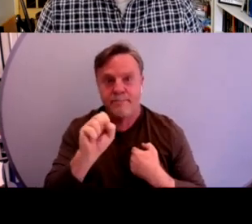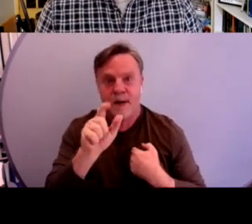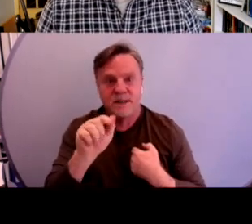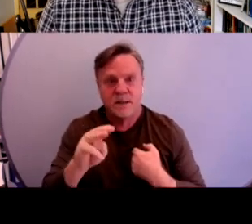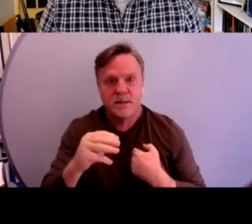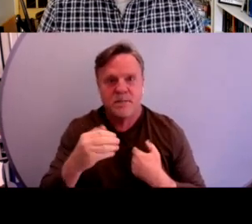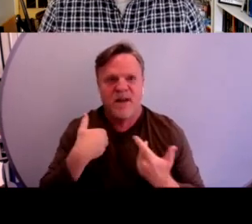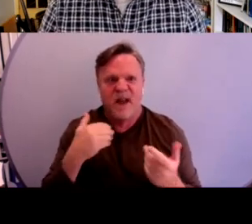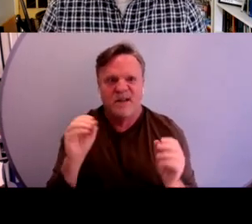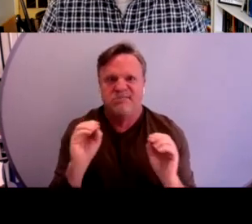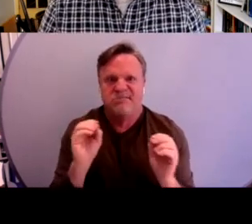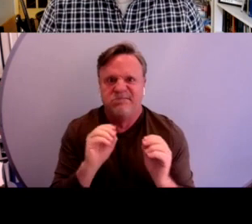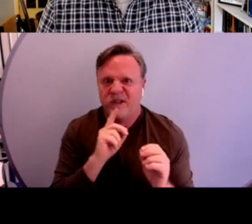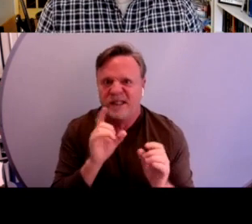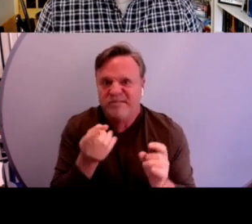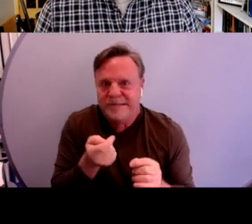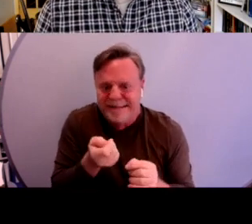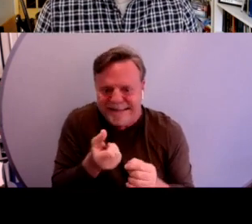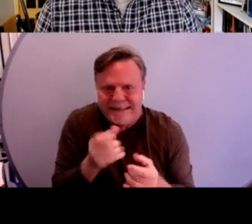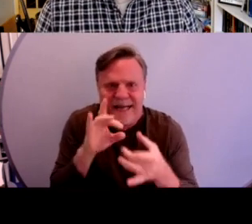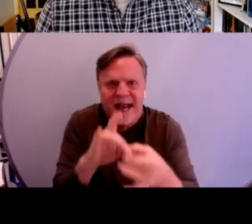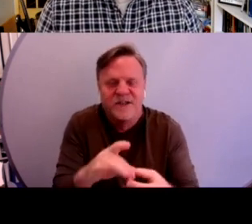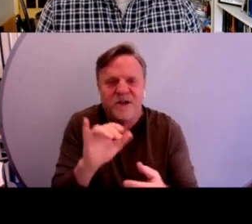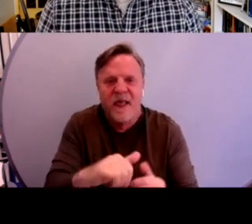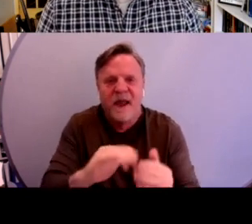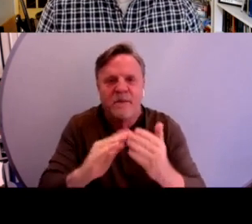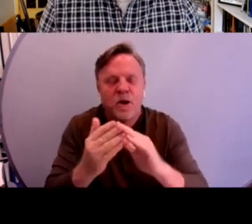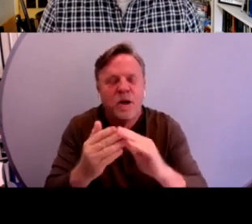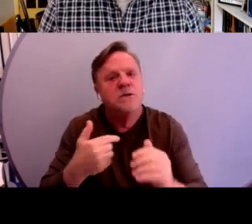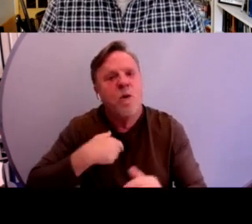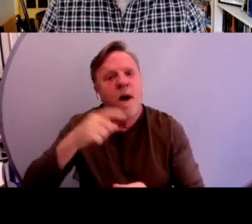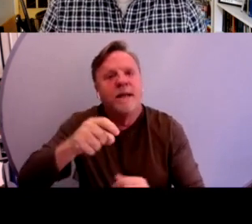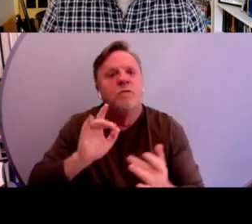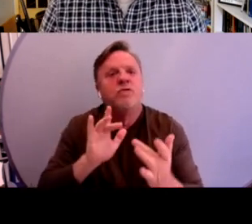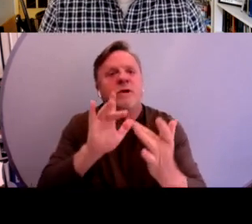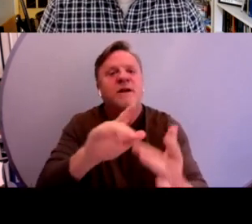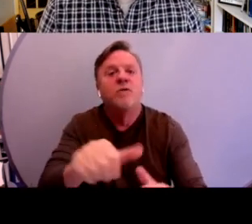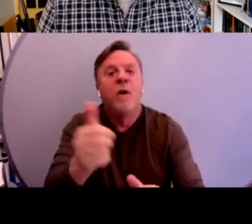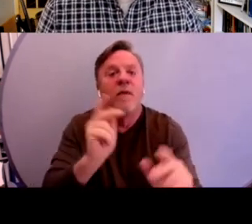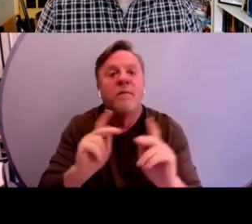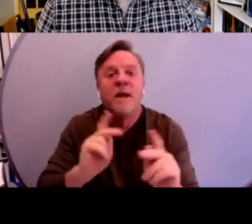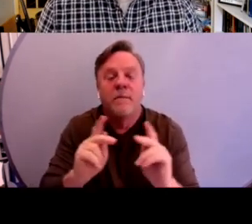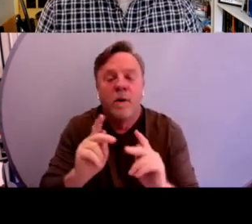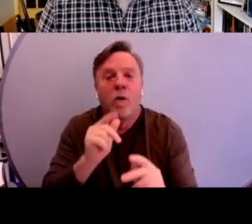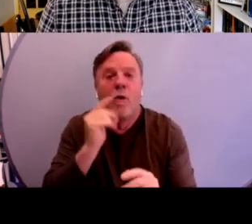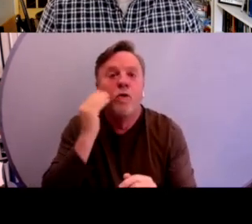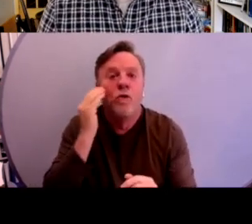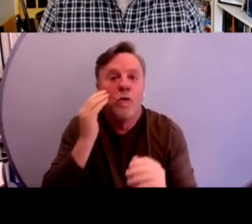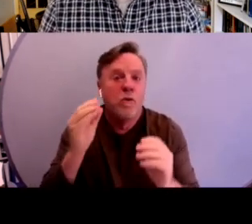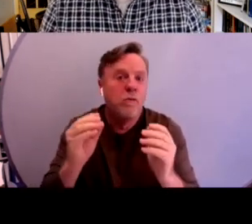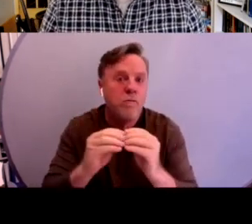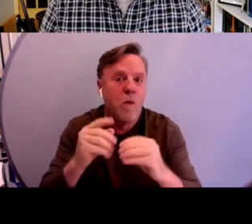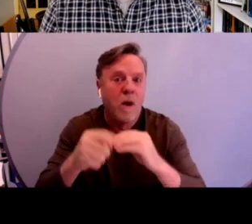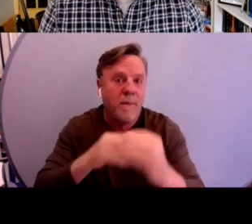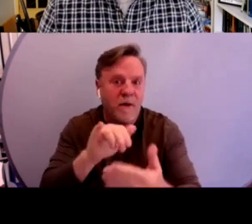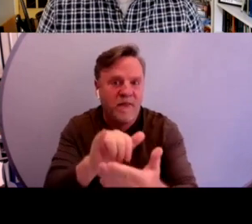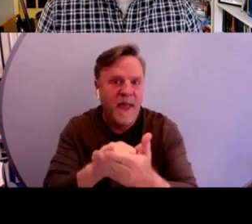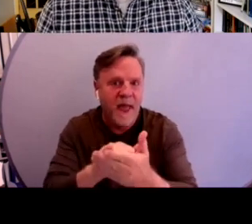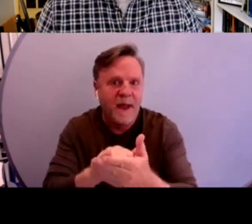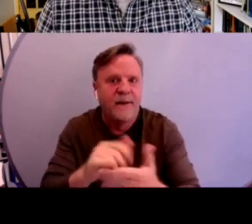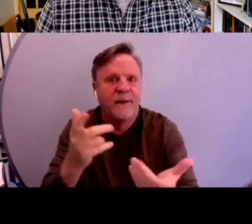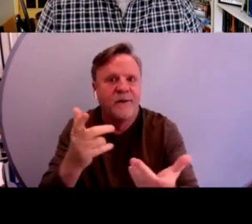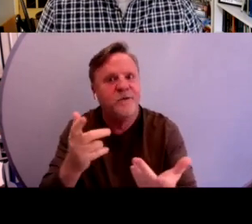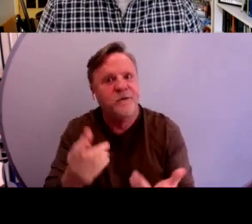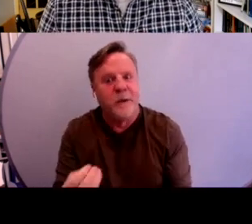little connection to the Muslim community, and so I needed to reach out to other people who knew more about that to equip